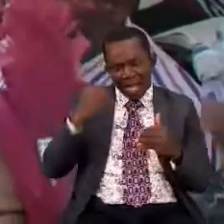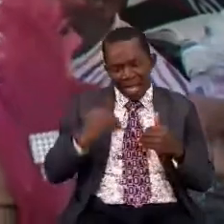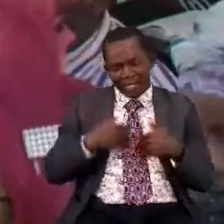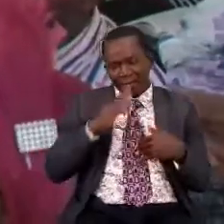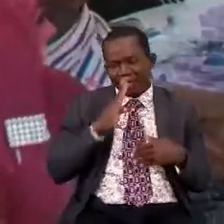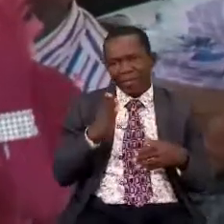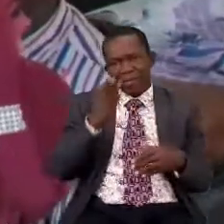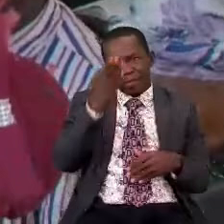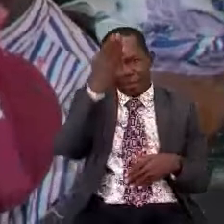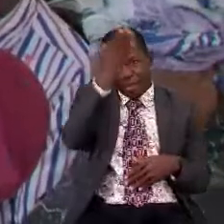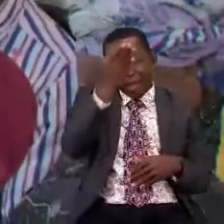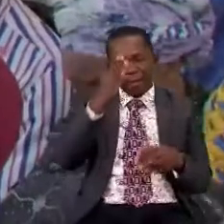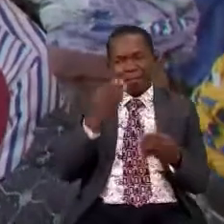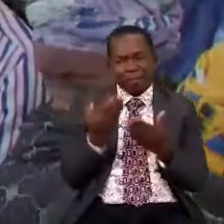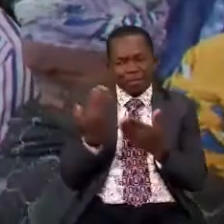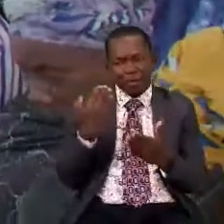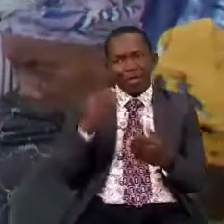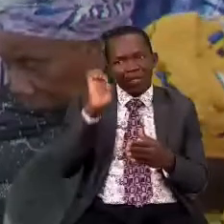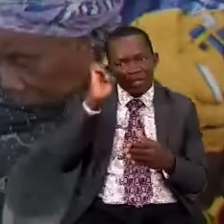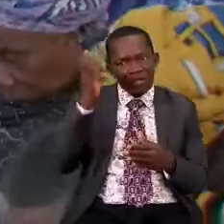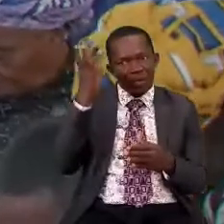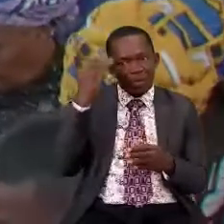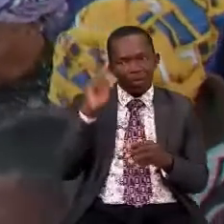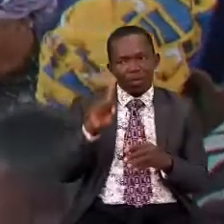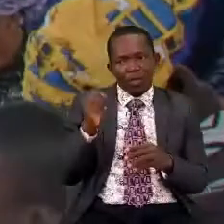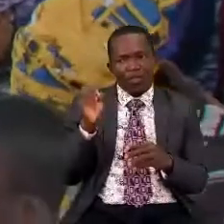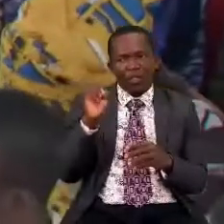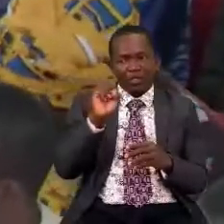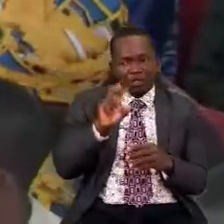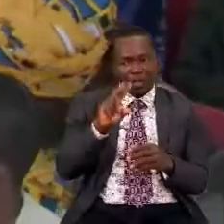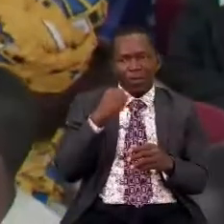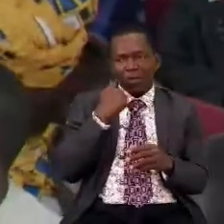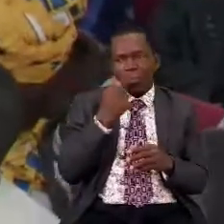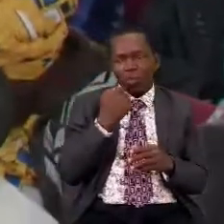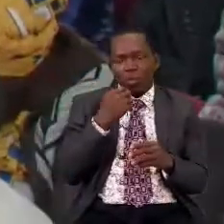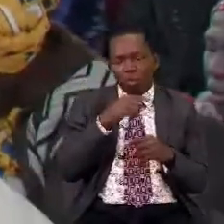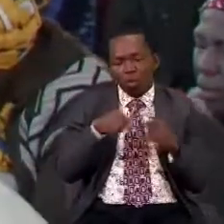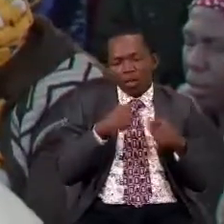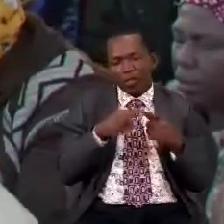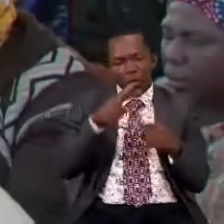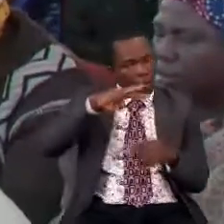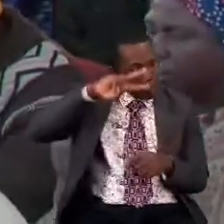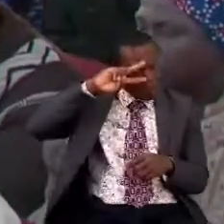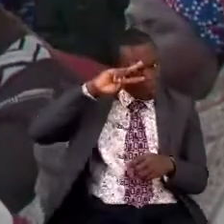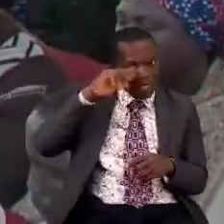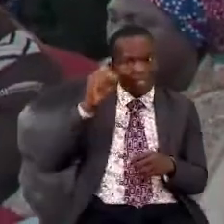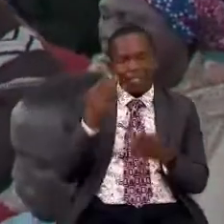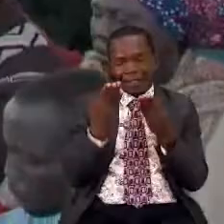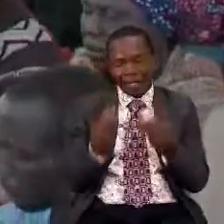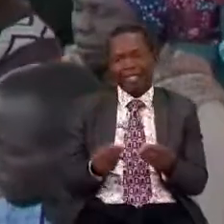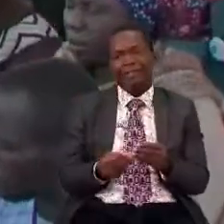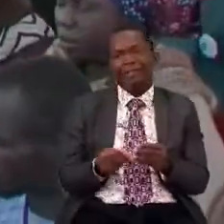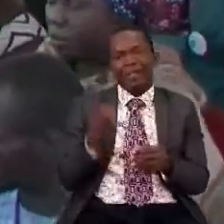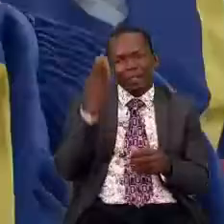Canaanites. He knew the road. He knew the way. He knew all the meanderings and all the shortcuts, yet